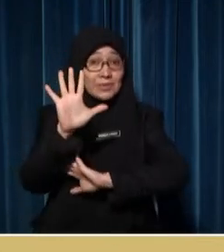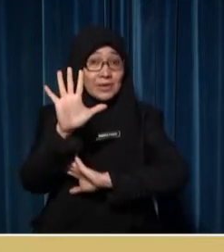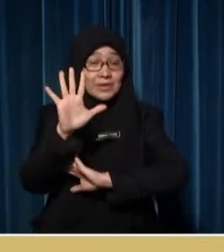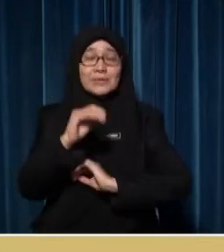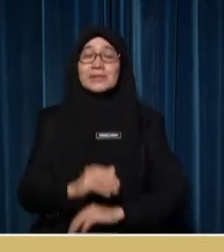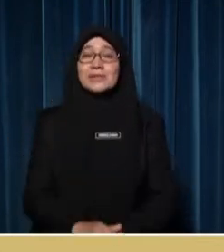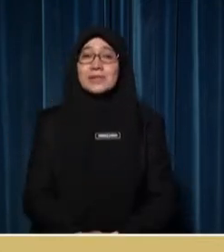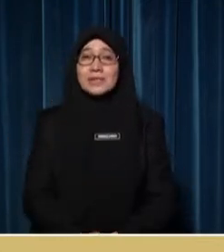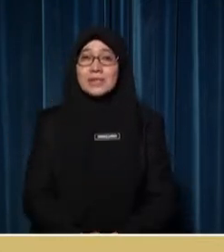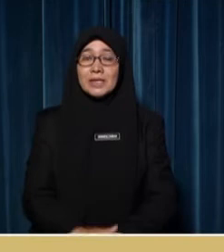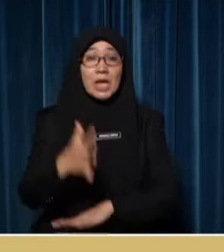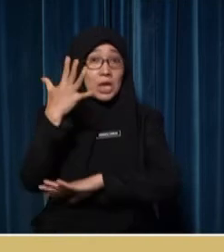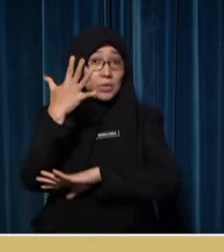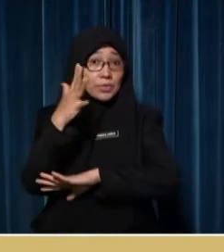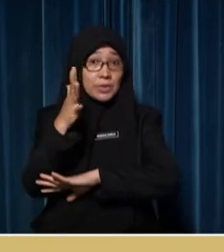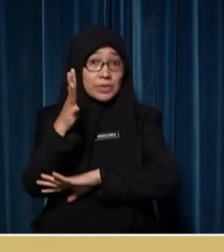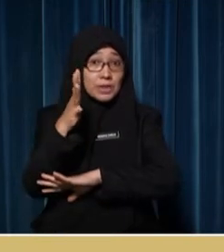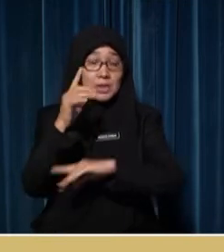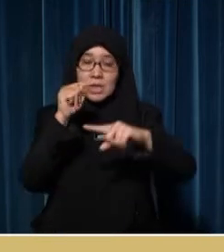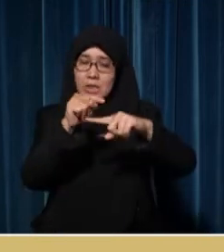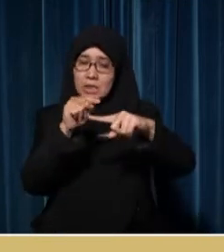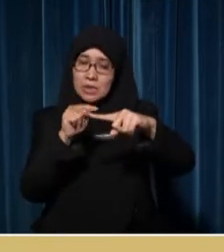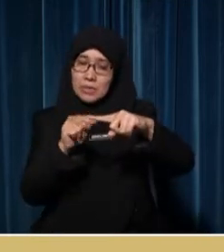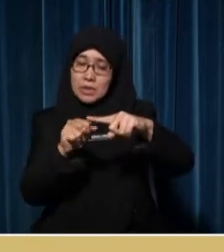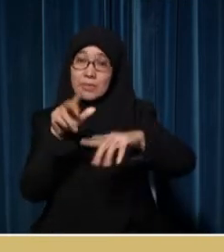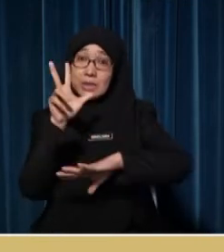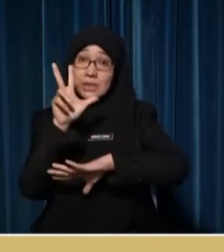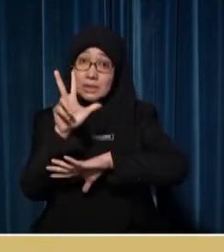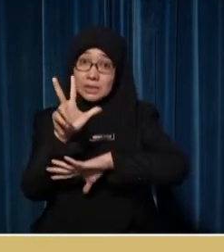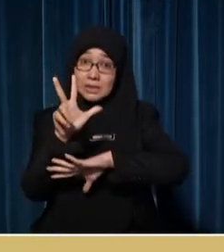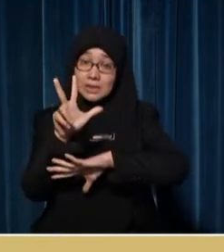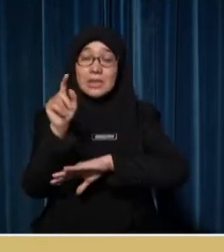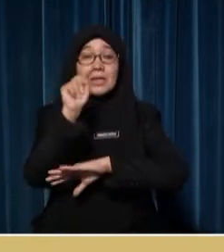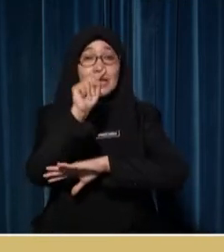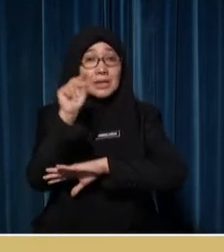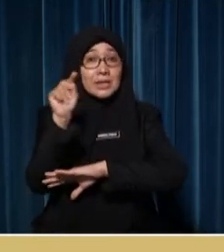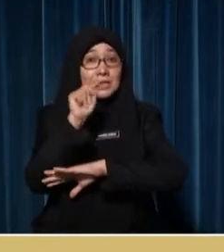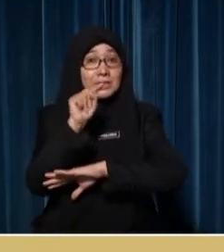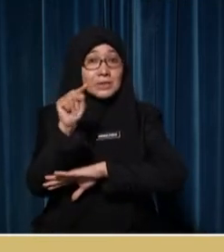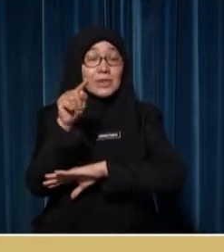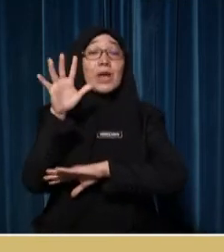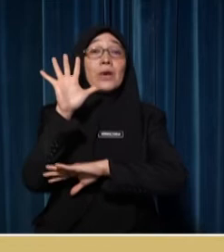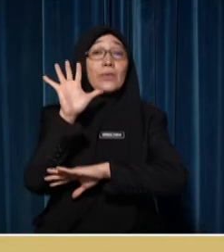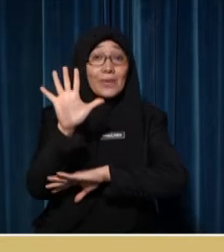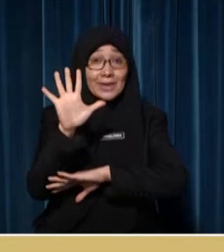Therefore, 15 divided by 3 is equal to